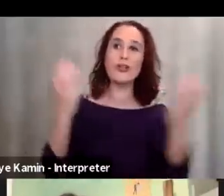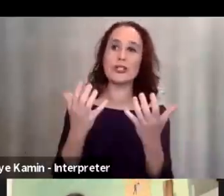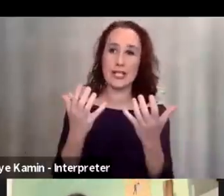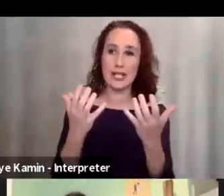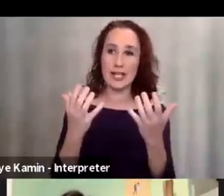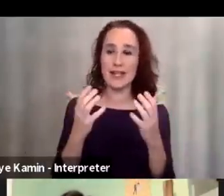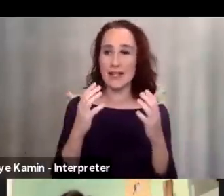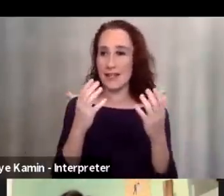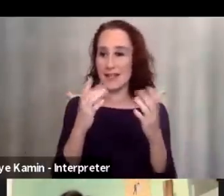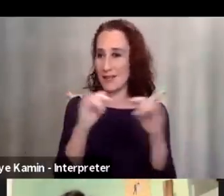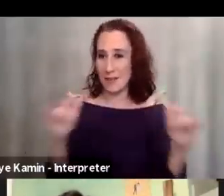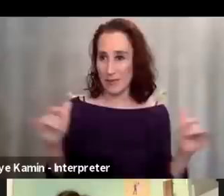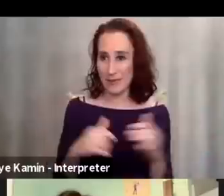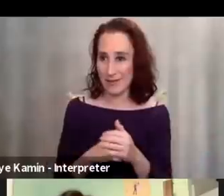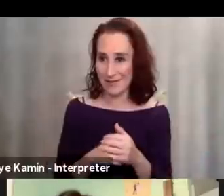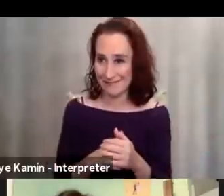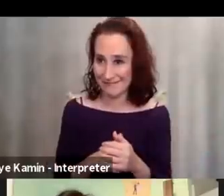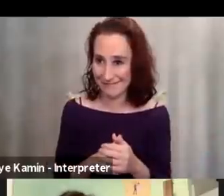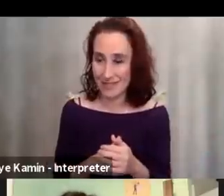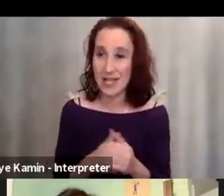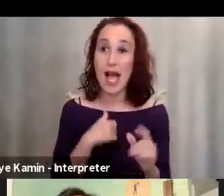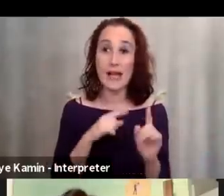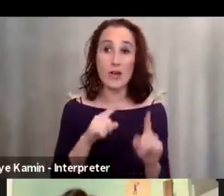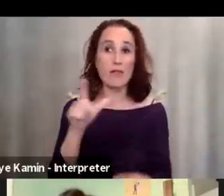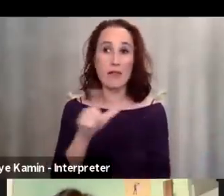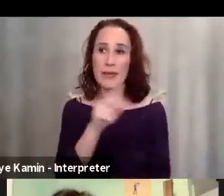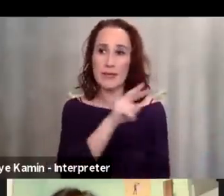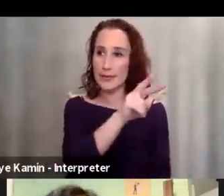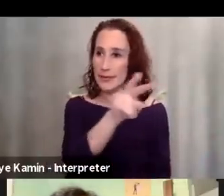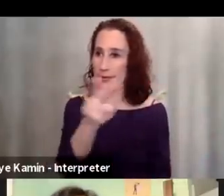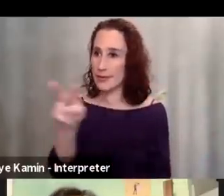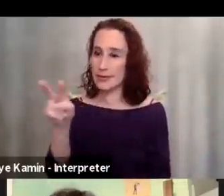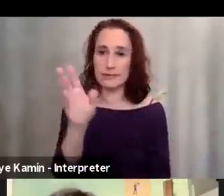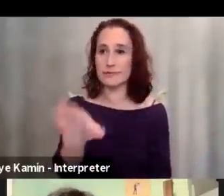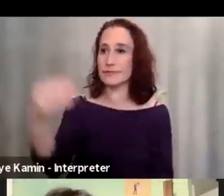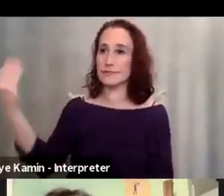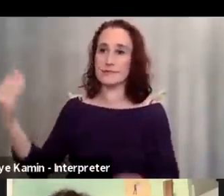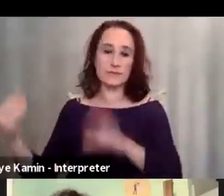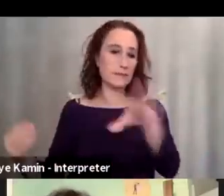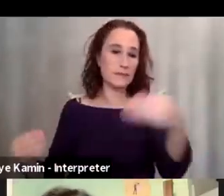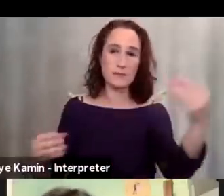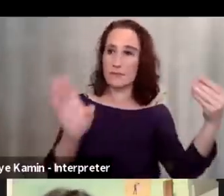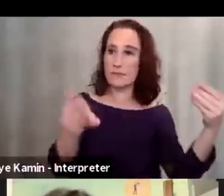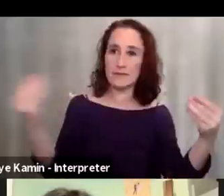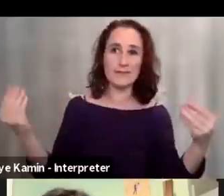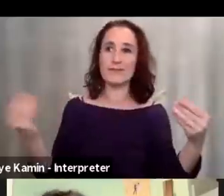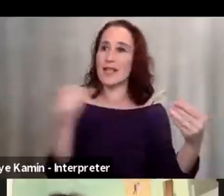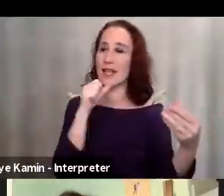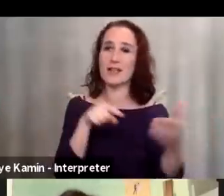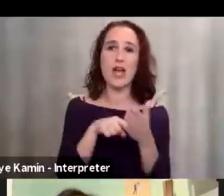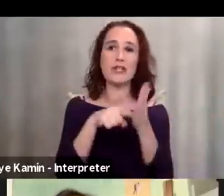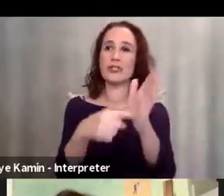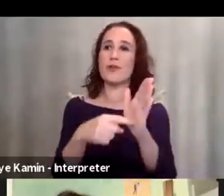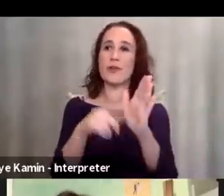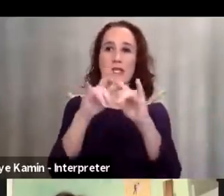And so, when I go to the library and just look around and just randomly pick books off the shelves, they're not reflecting that diversity.